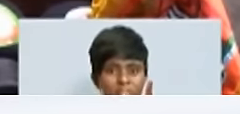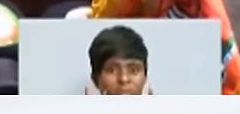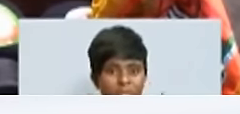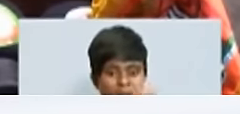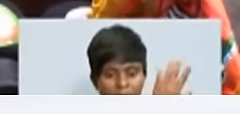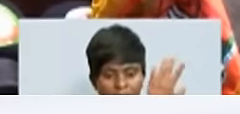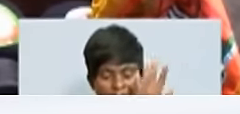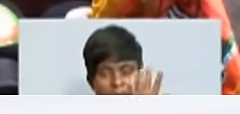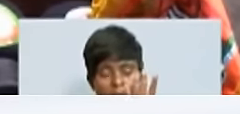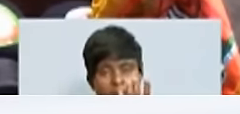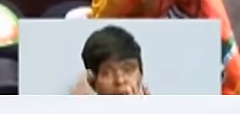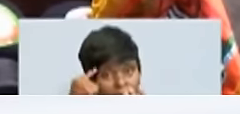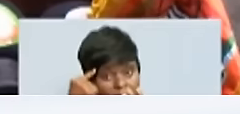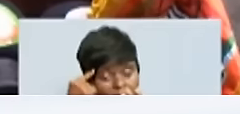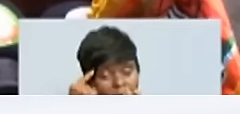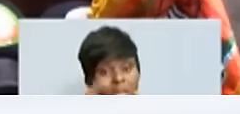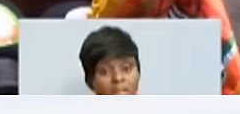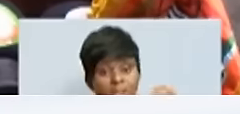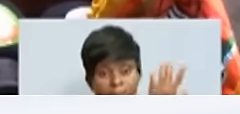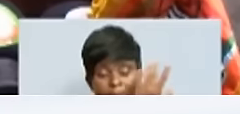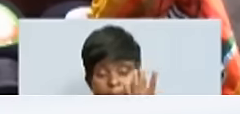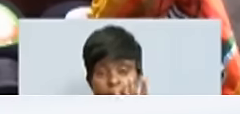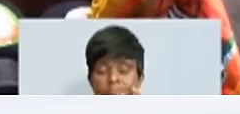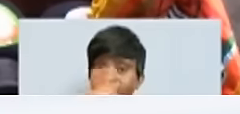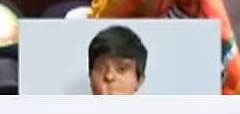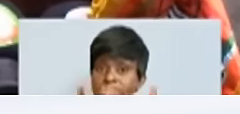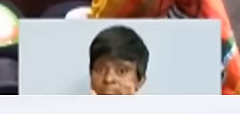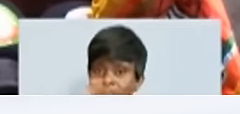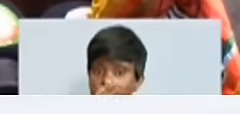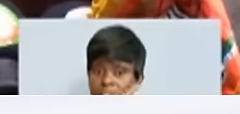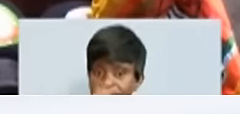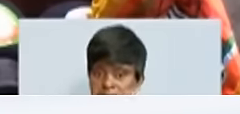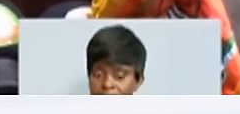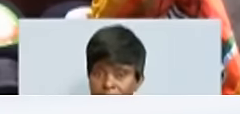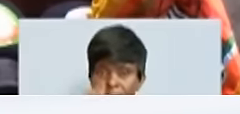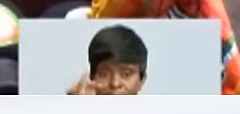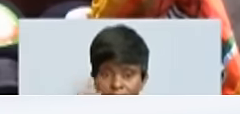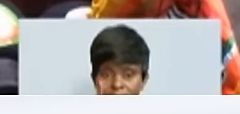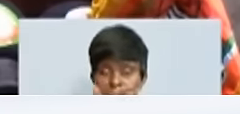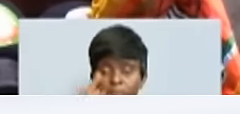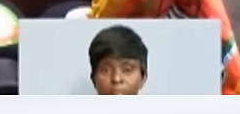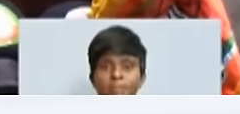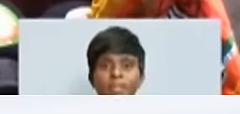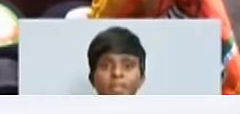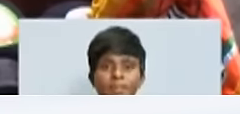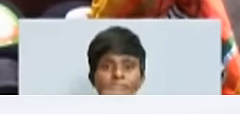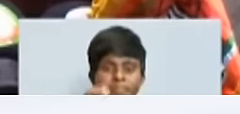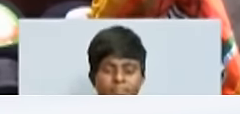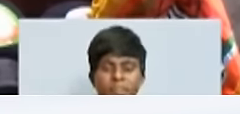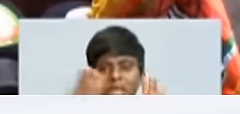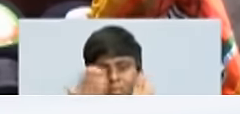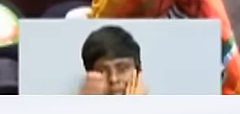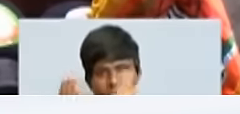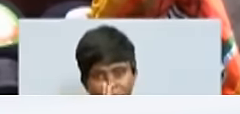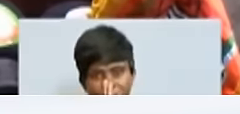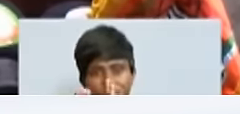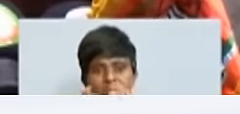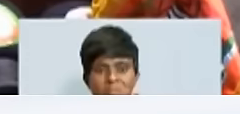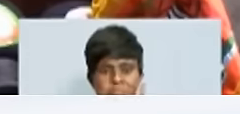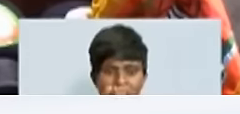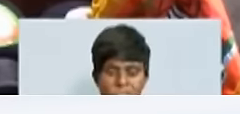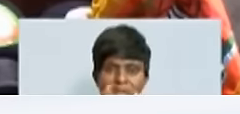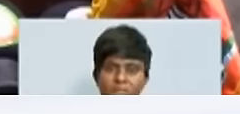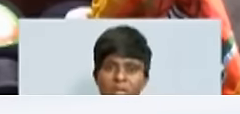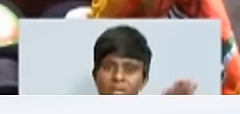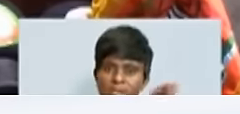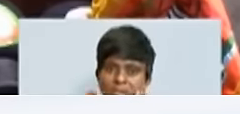Digital Transformation Initiative. The Digital Transformation Initiative has minimized face-to-face interaction with